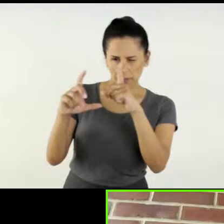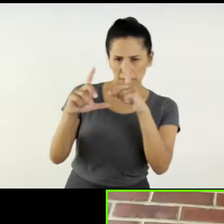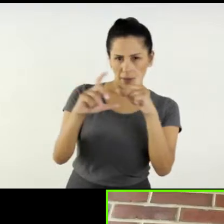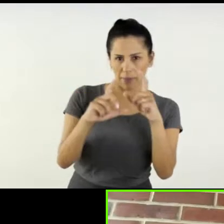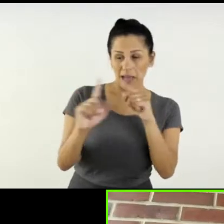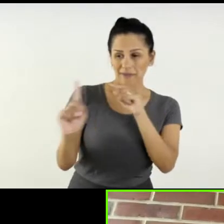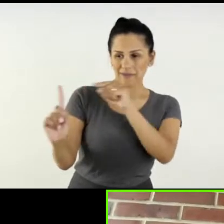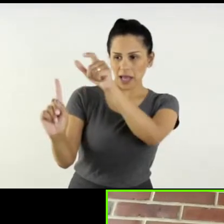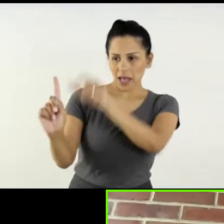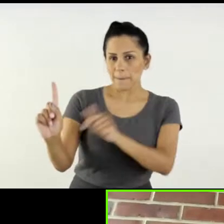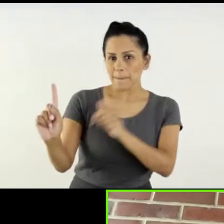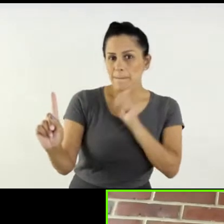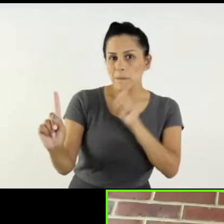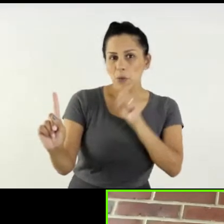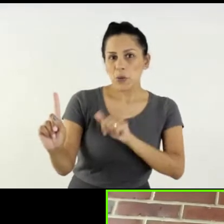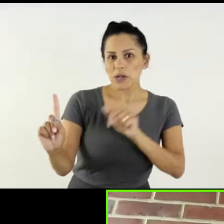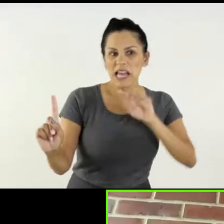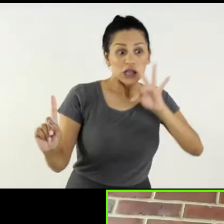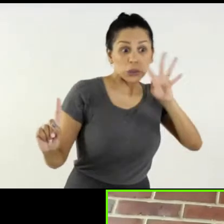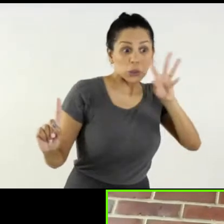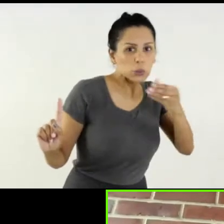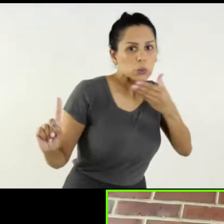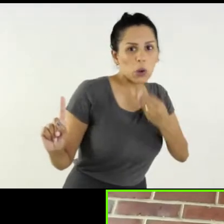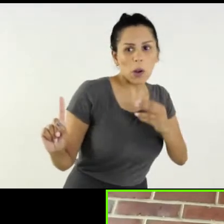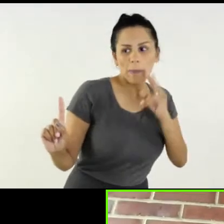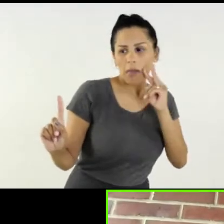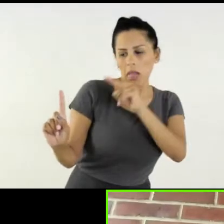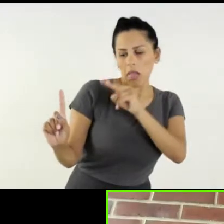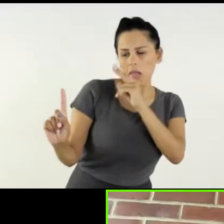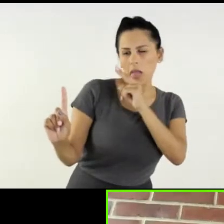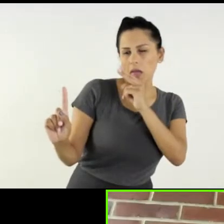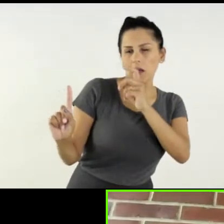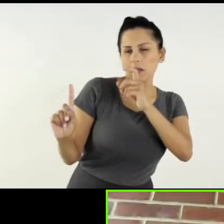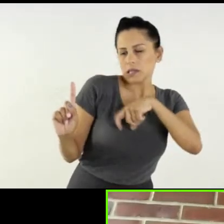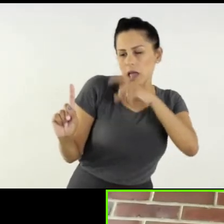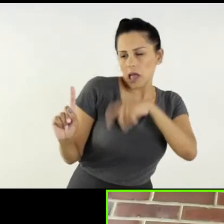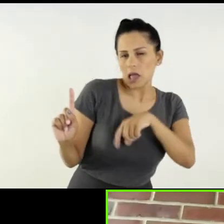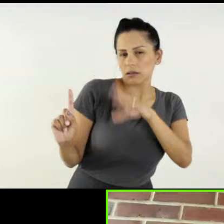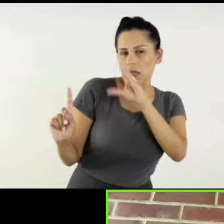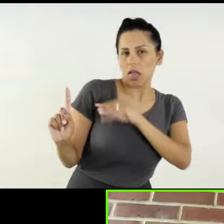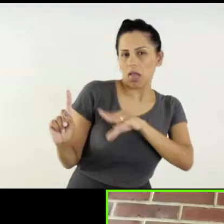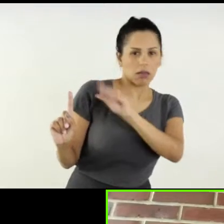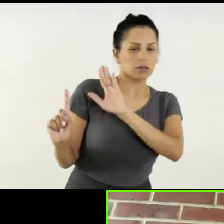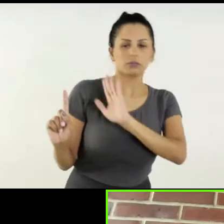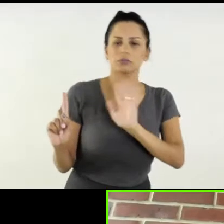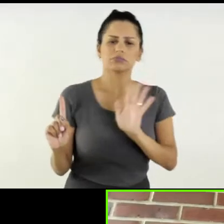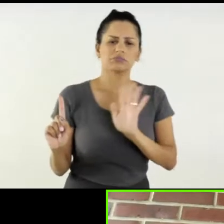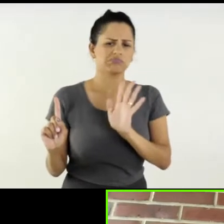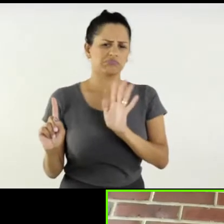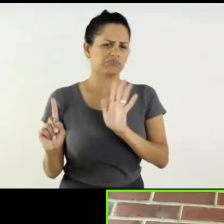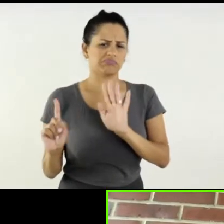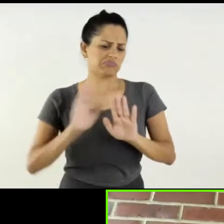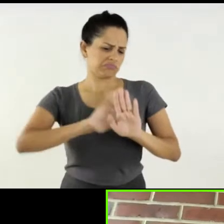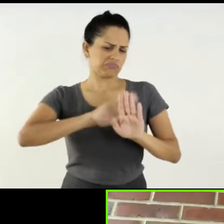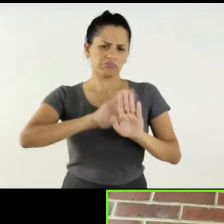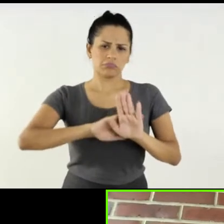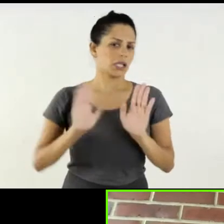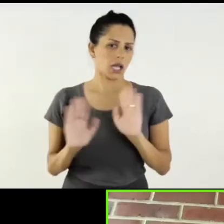photographer is inherently sexist, if that was the language.